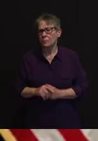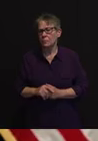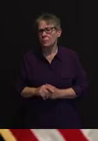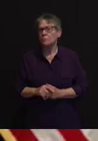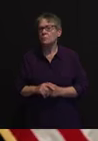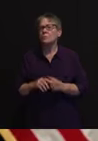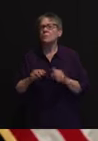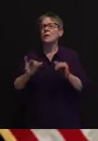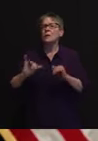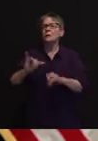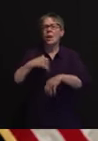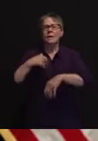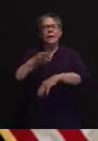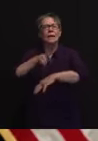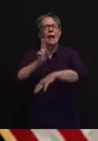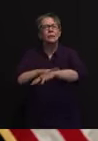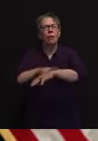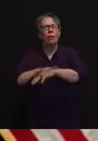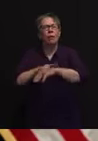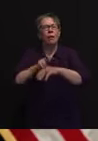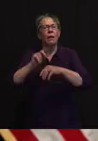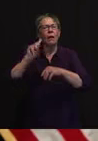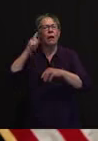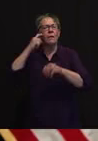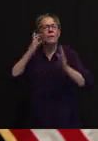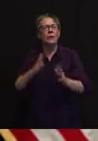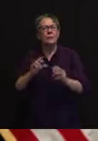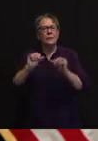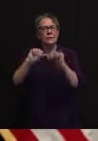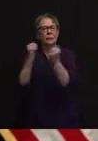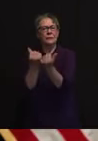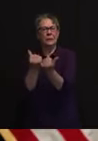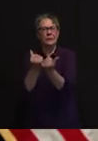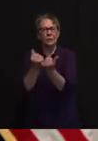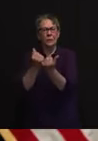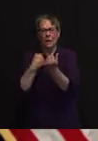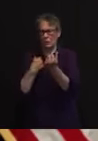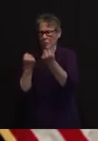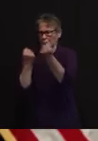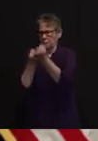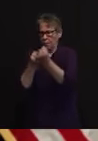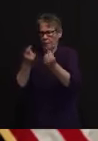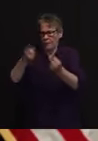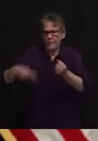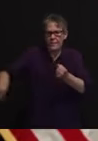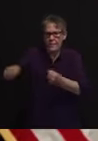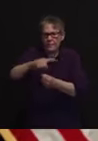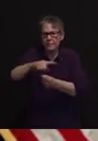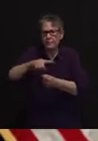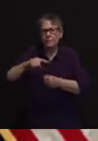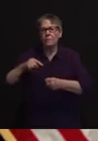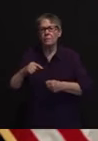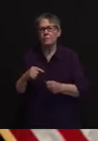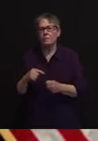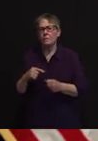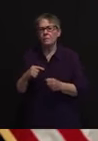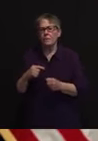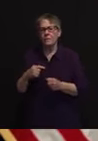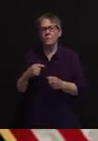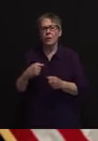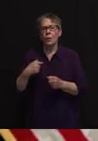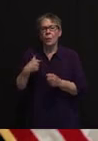ask that the next round of federal help include $500 million of direct